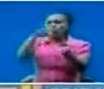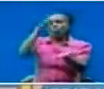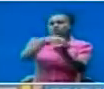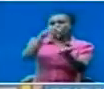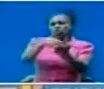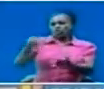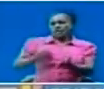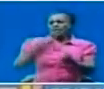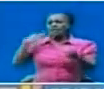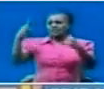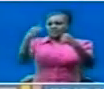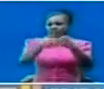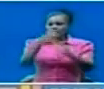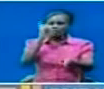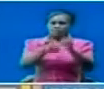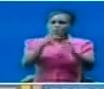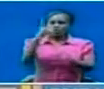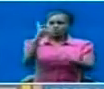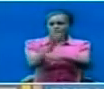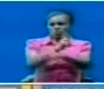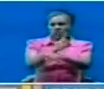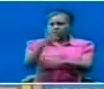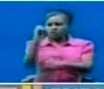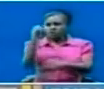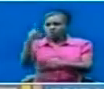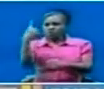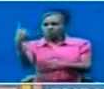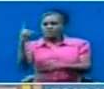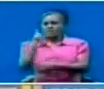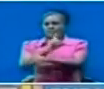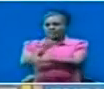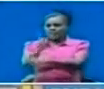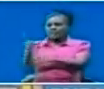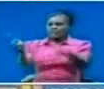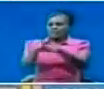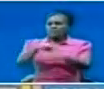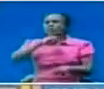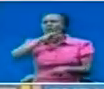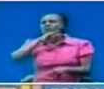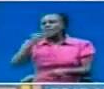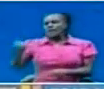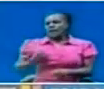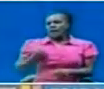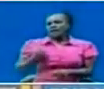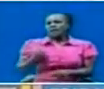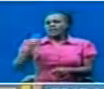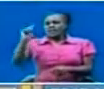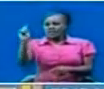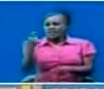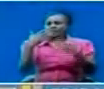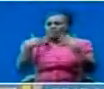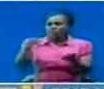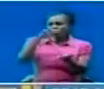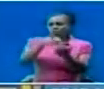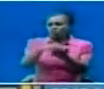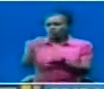girls' 800 meters in a time of 2 minutes, 0.1 seconds. Uganda's Esther Chebet and Margaret Chelimo of Kenya finished second